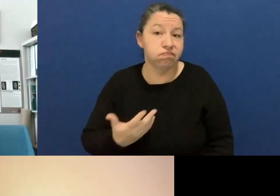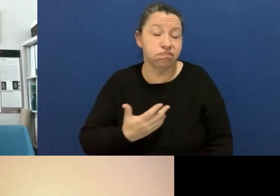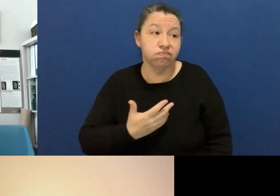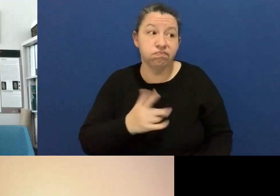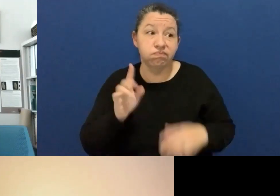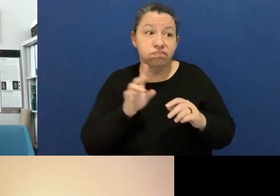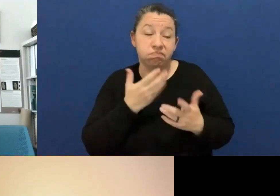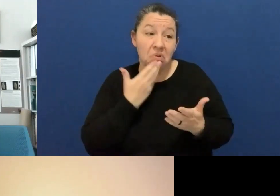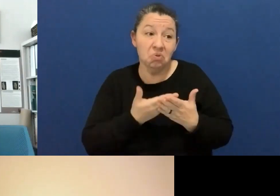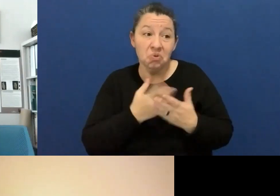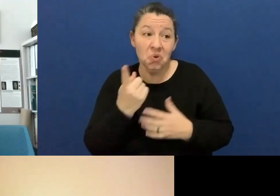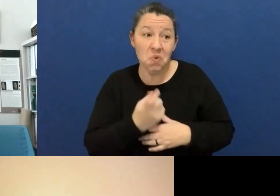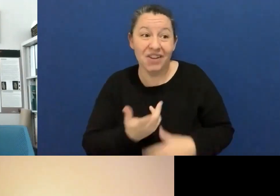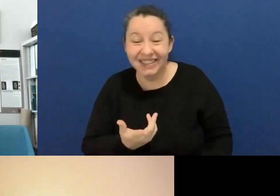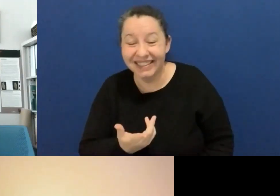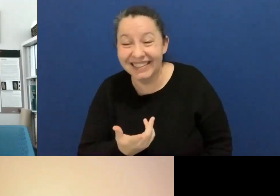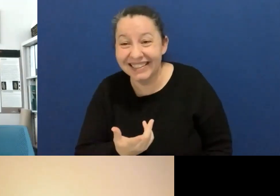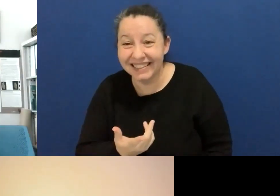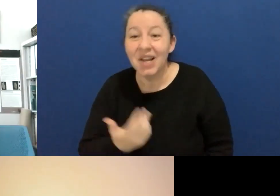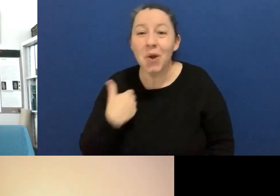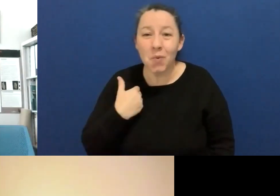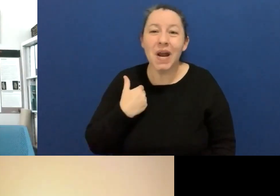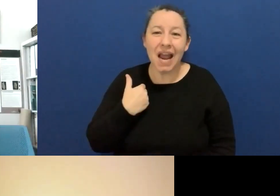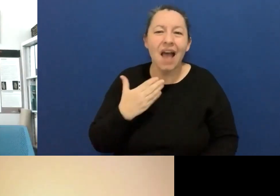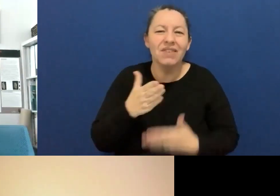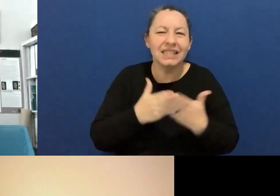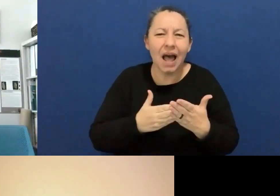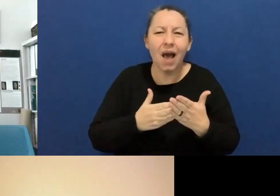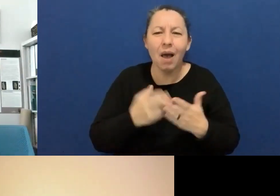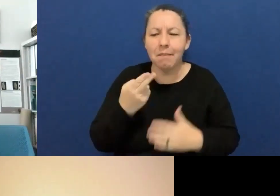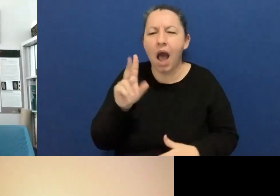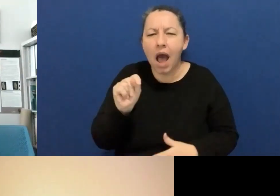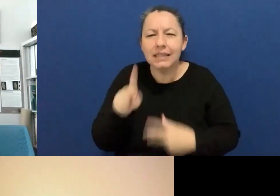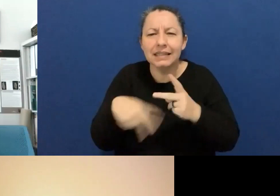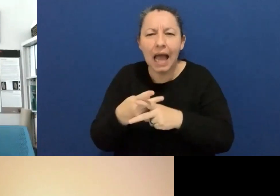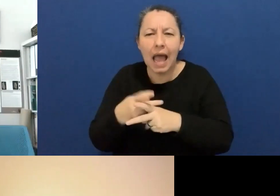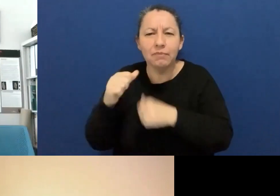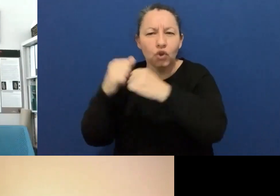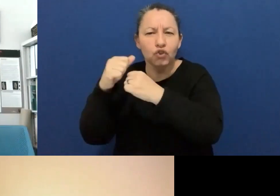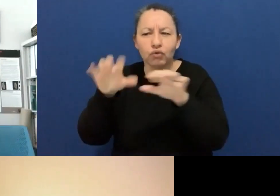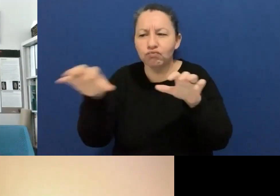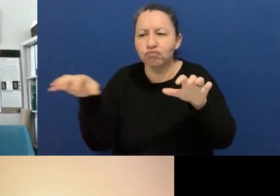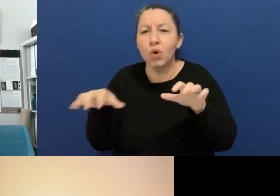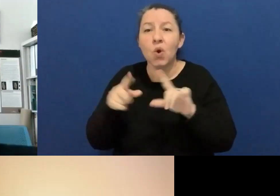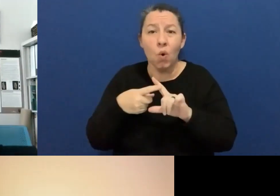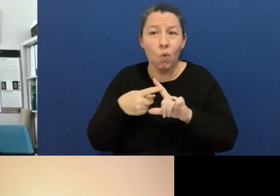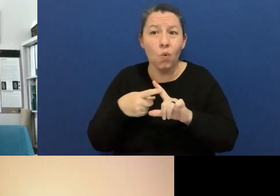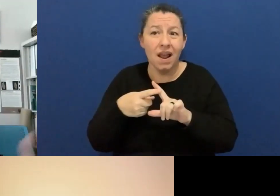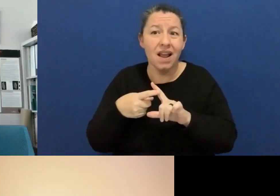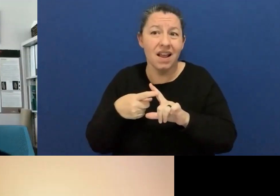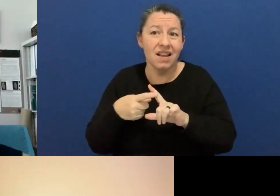question, right? We do have some little like types of hut structures where when they're excavated, they're, you know,